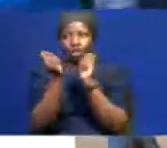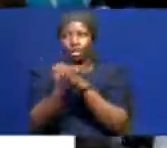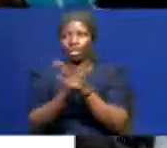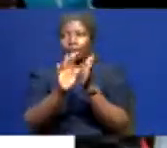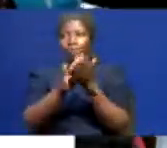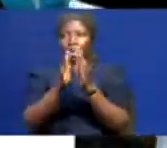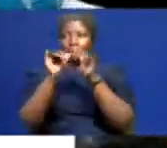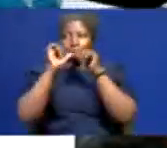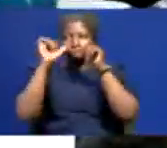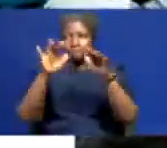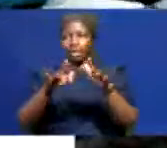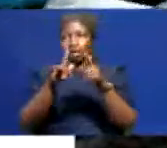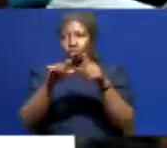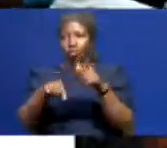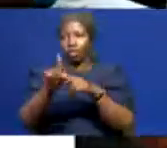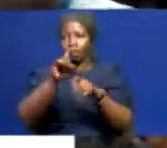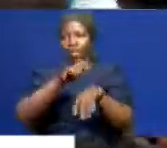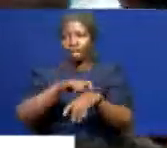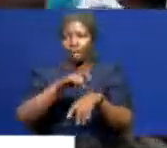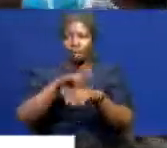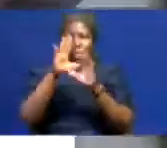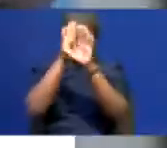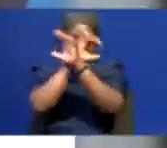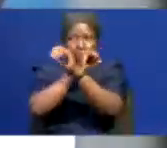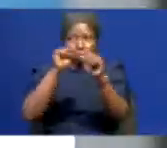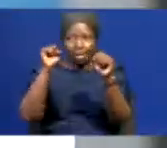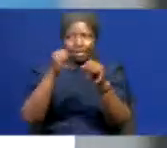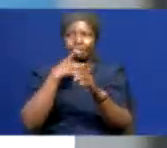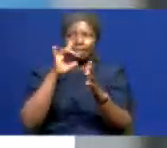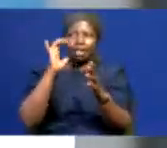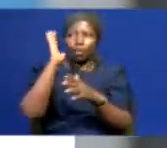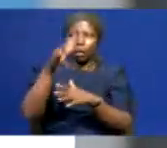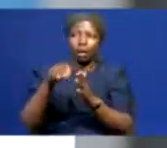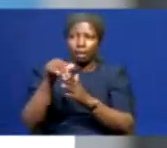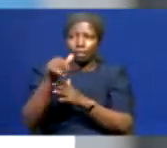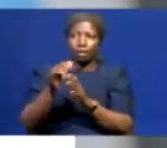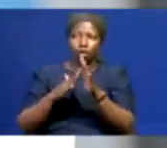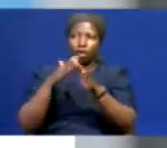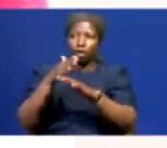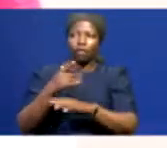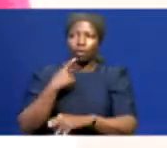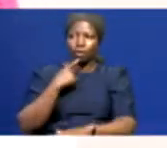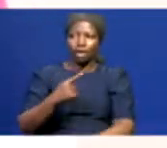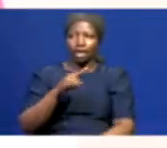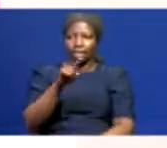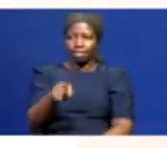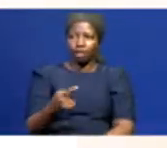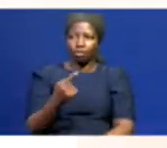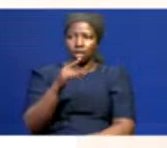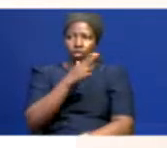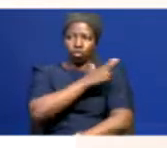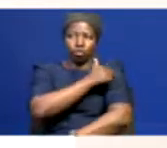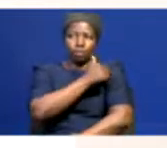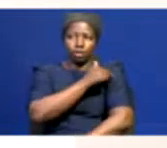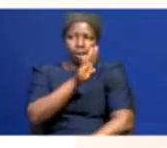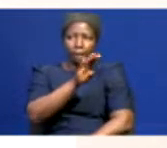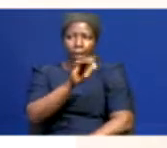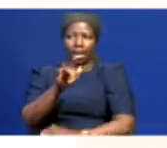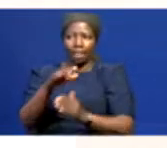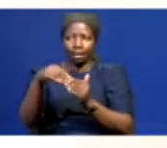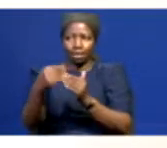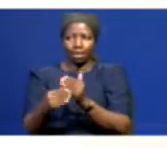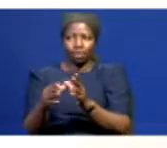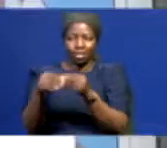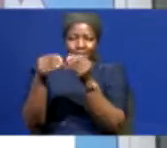to Wangari after he offered to clear the over 100,000 shillings hospital bill. The check was delivered to the hospital by